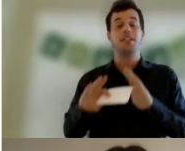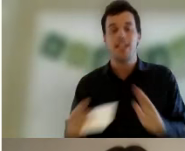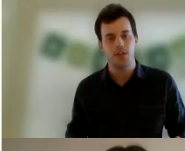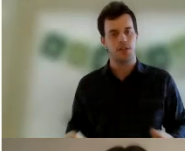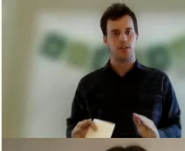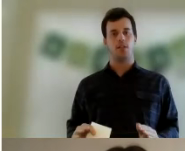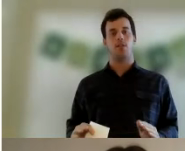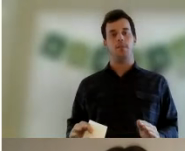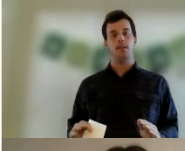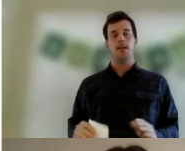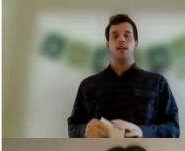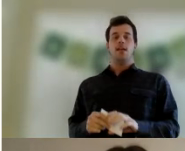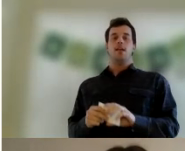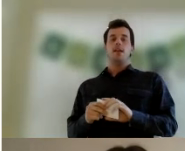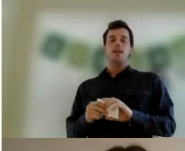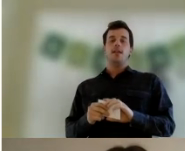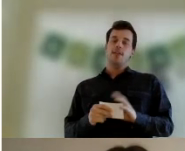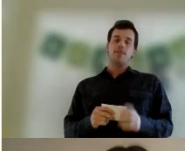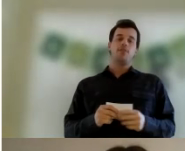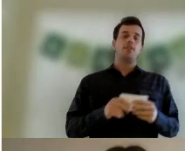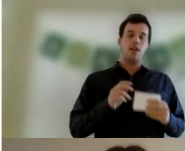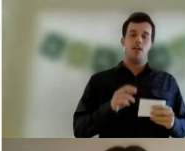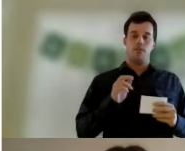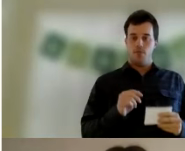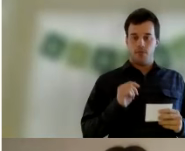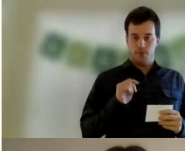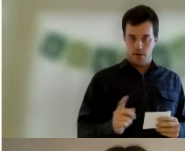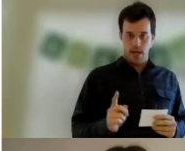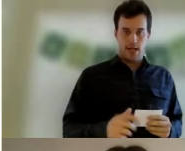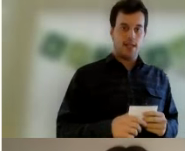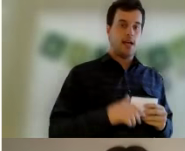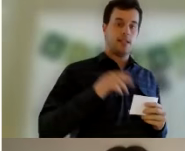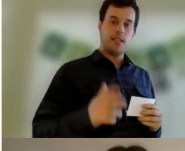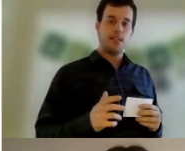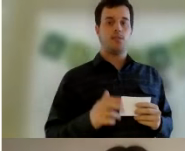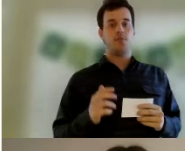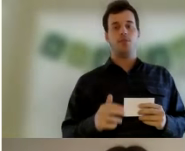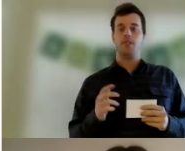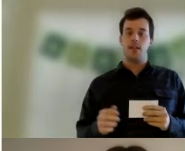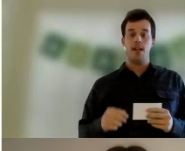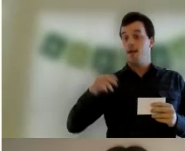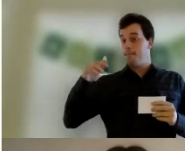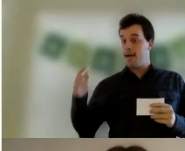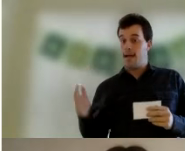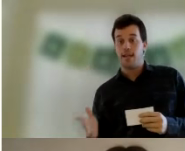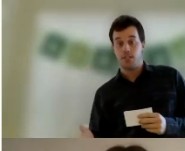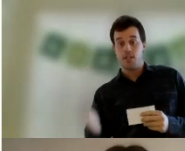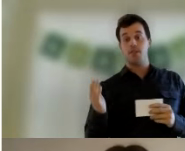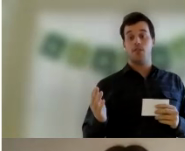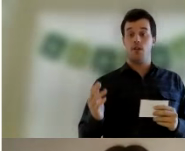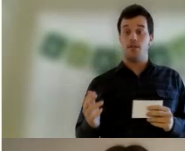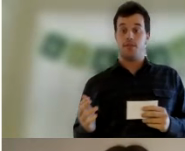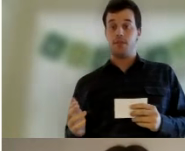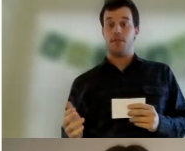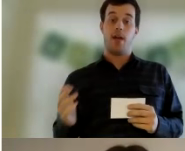been particularly slow. Even after a year of remote learning, a Census Bureau study by